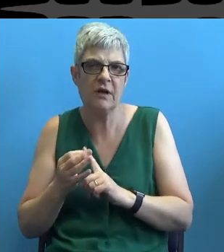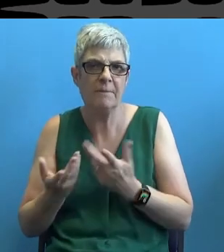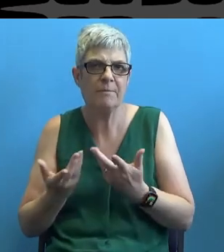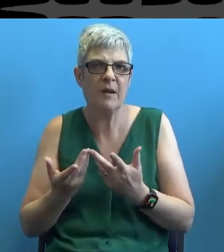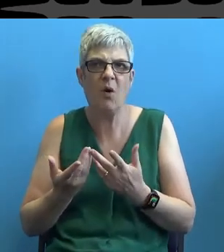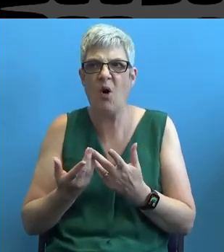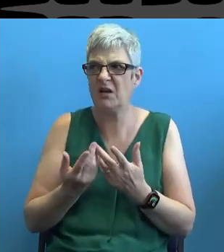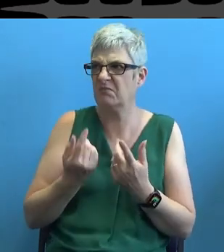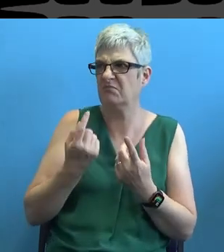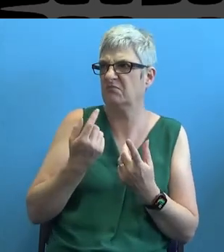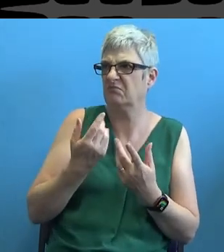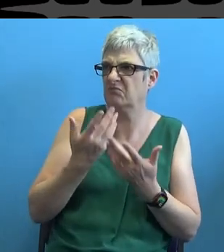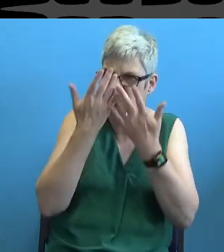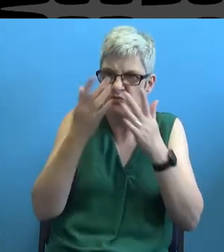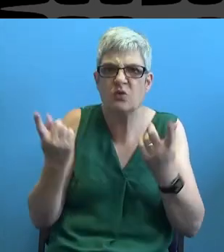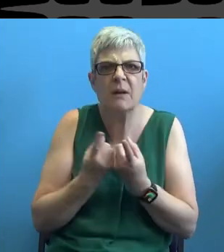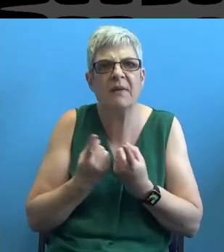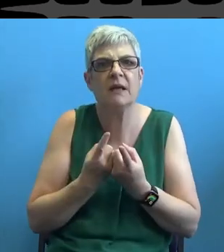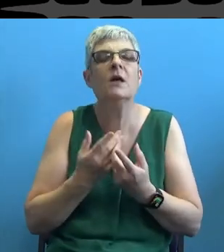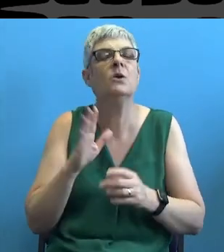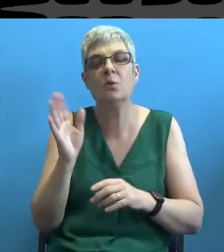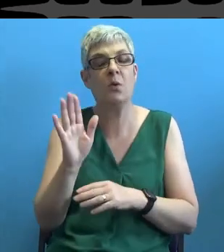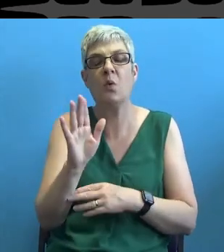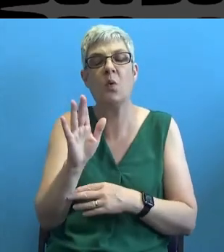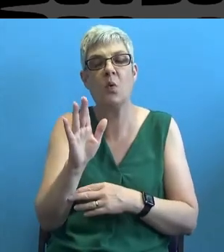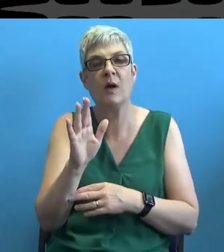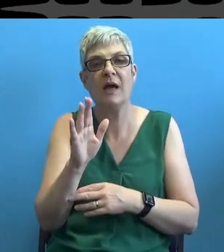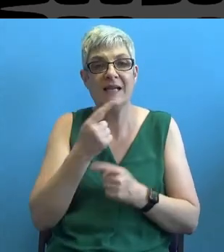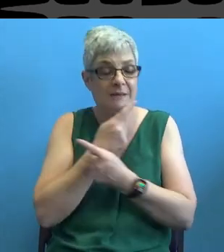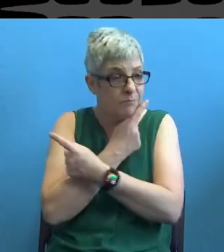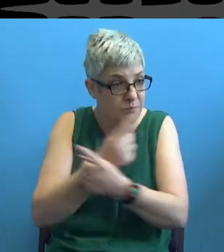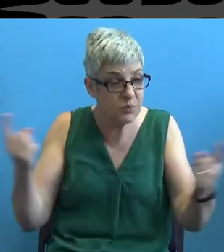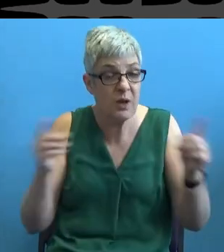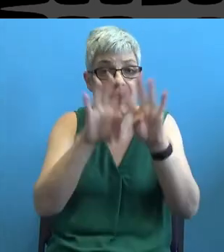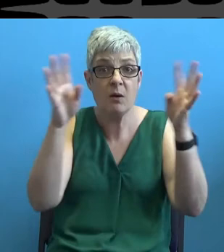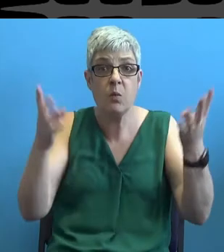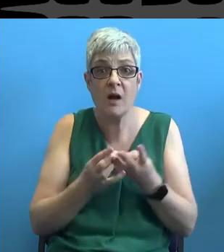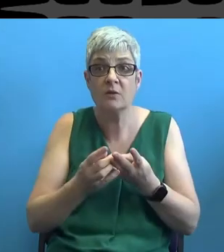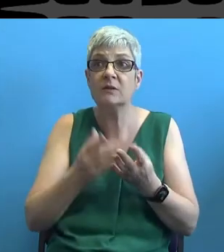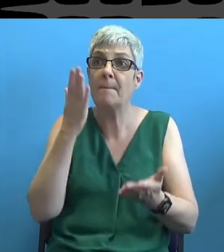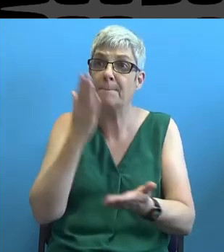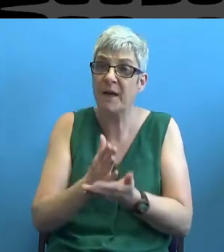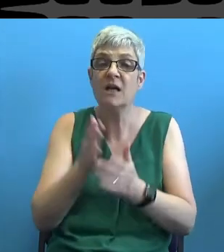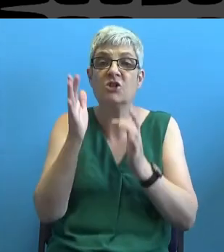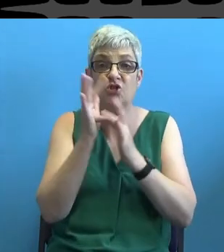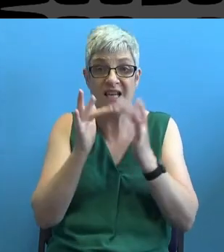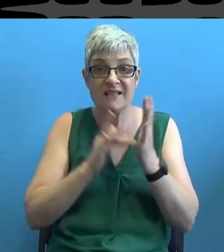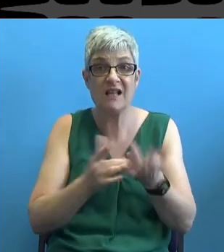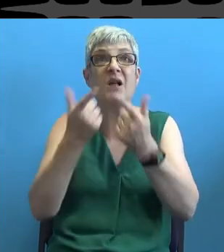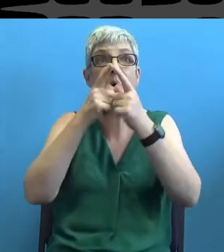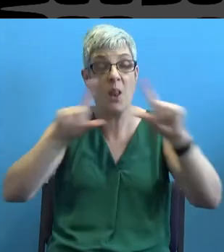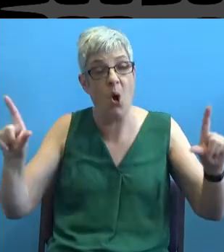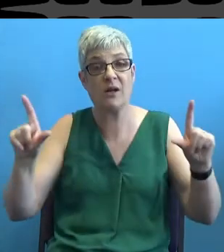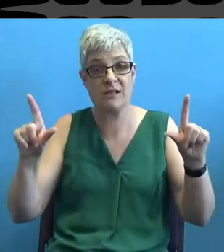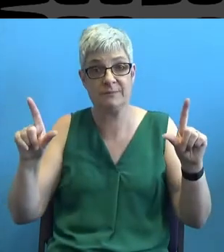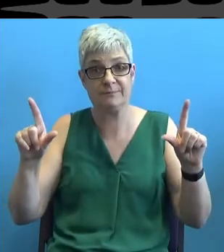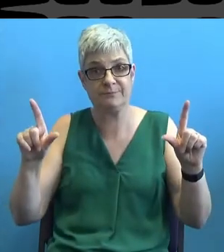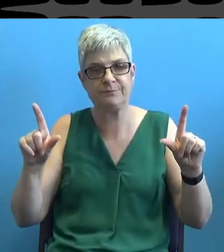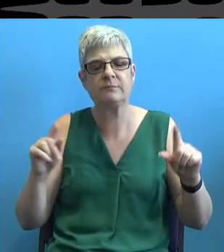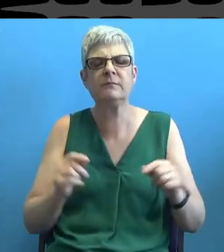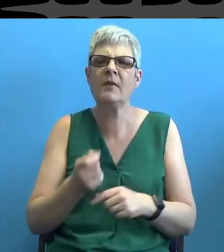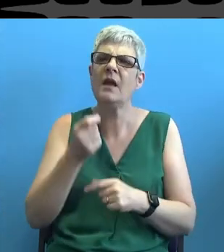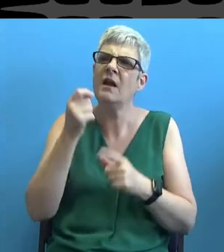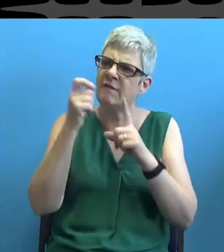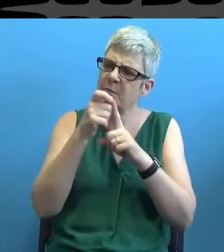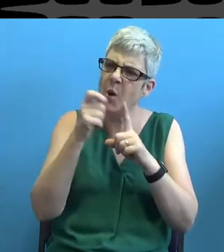rather it's a declaration to the world that Jesus is Lord. Now, for Paul to say Jesus is Lord in